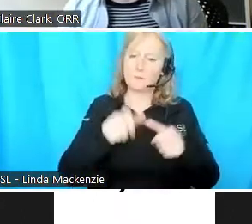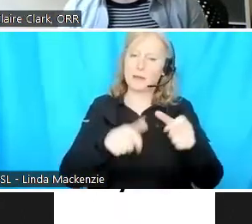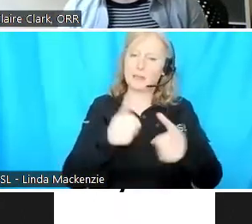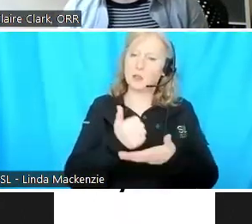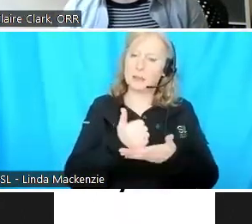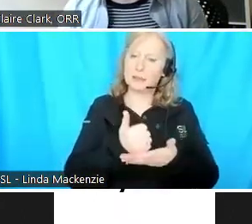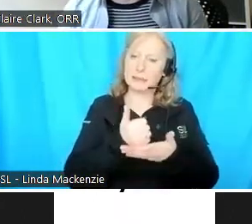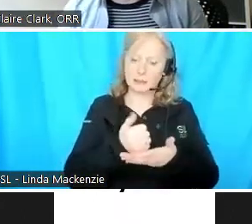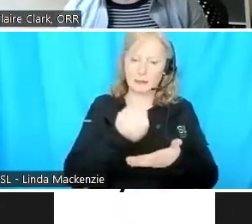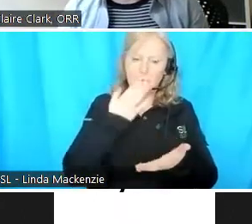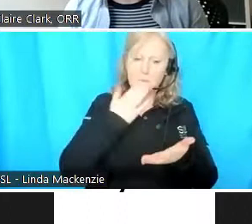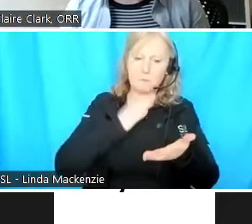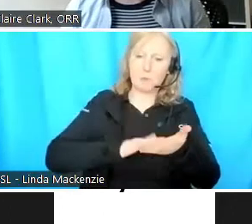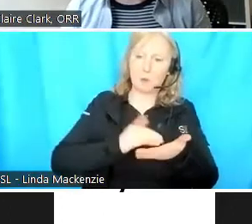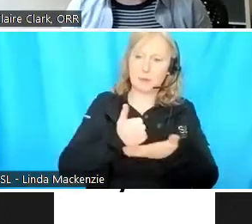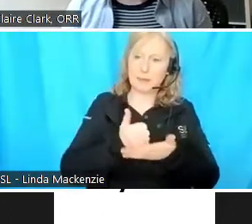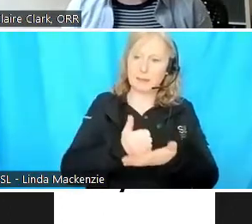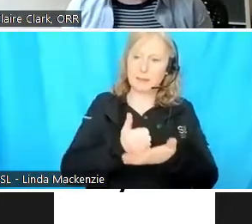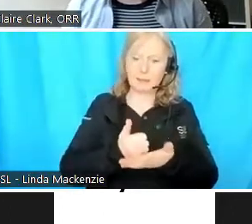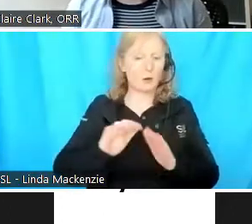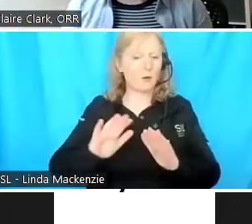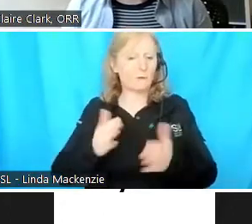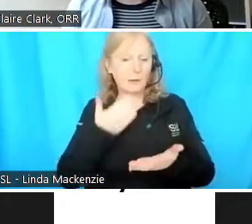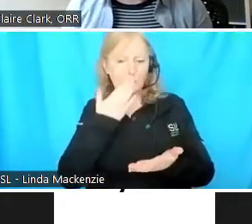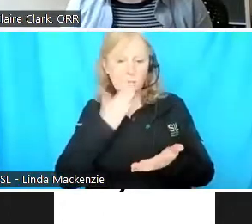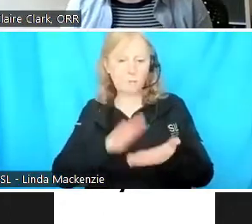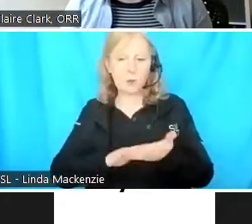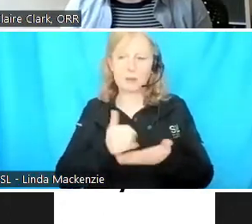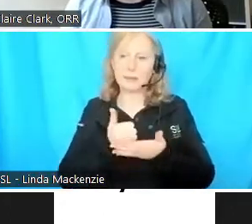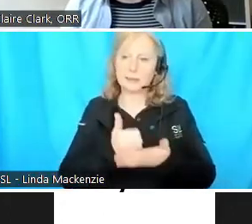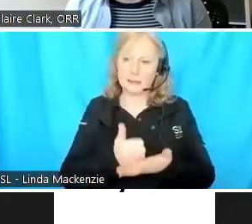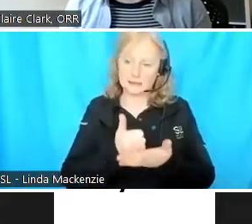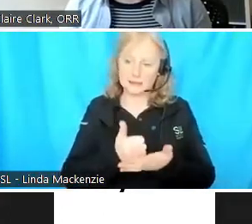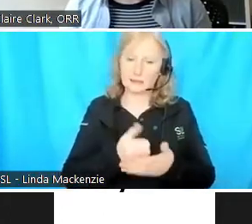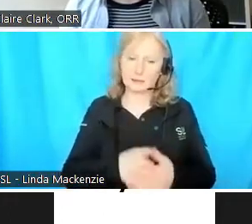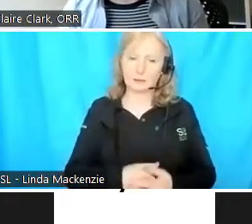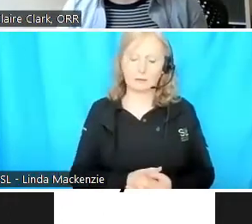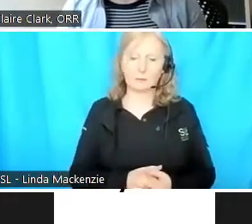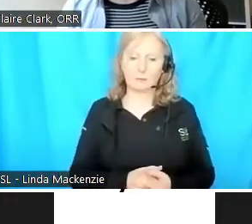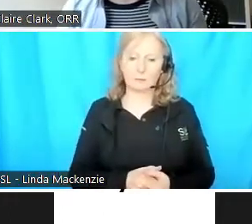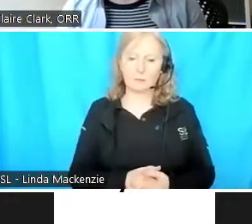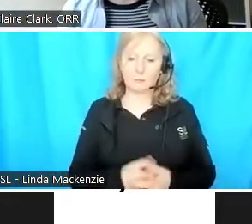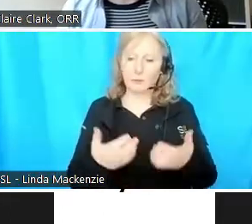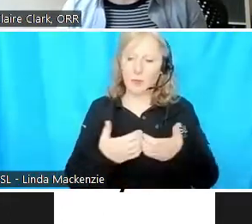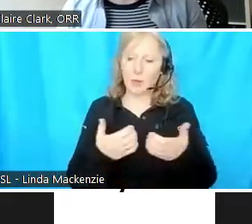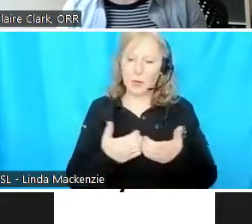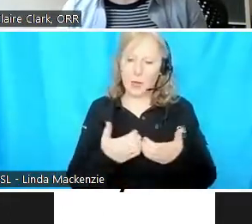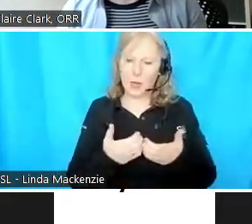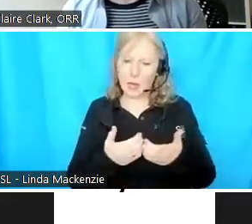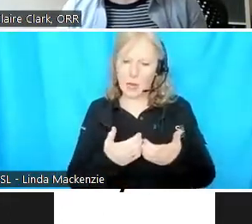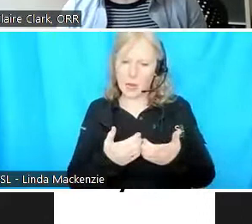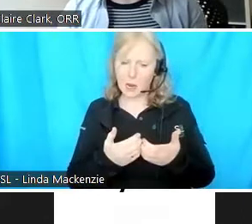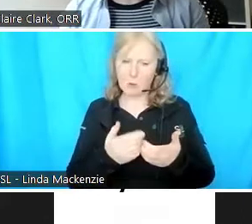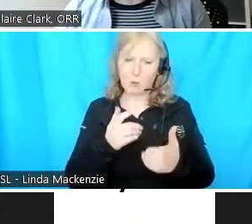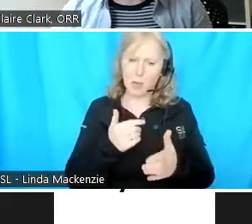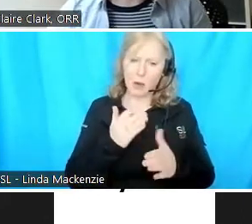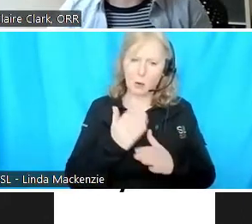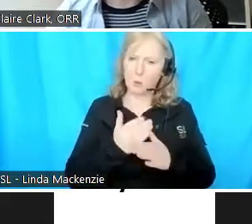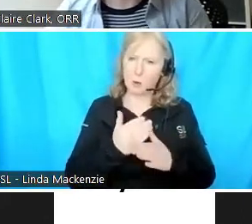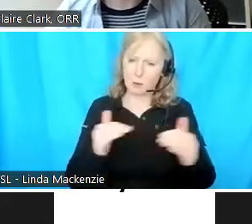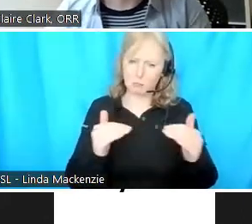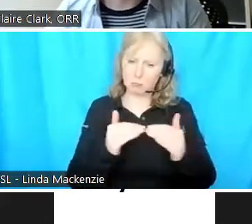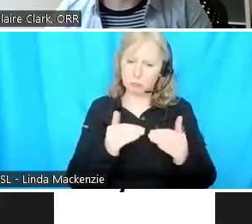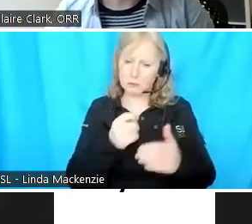booked assistance and unbooked assistance, and how that works for disabled people and how those rail